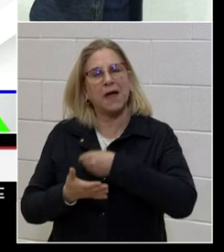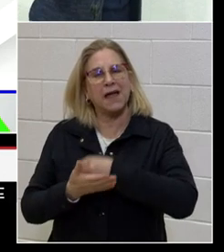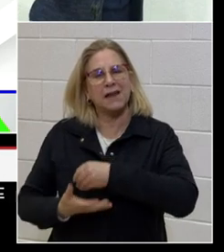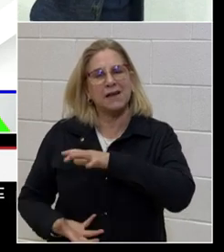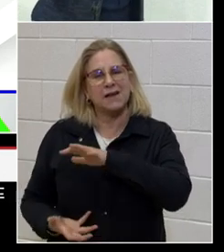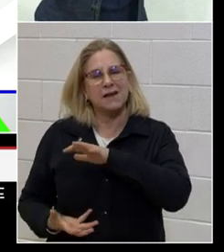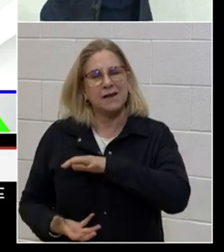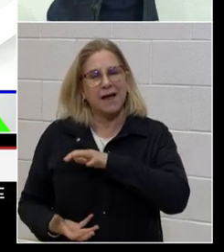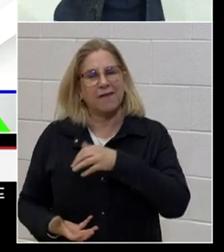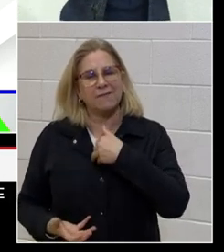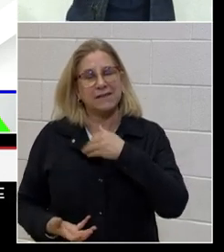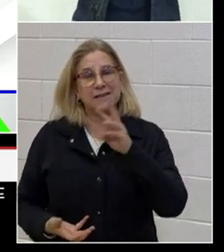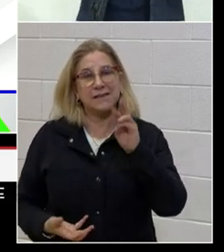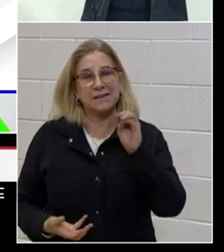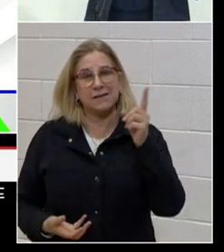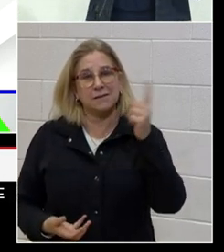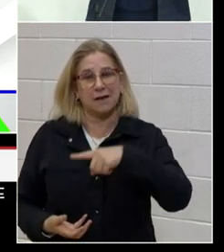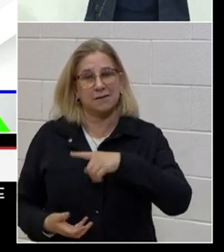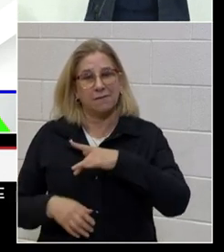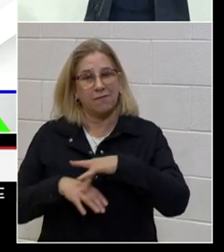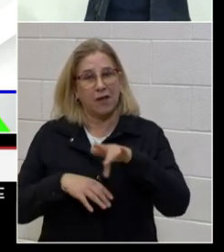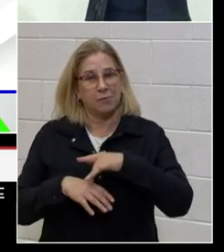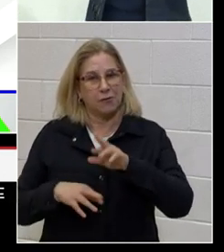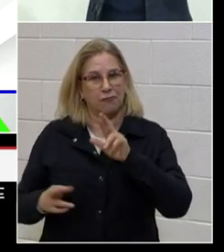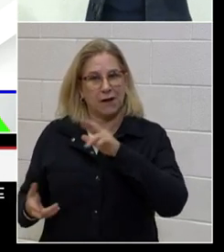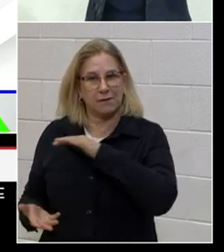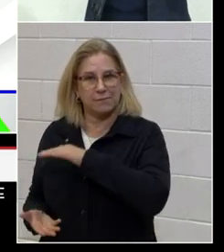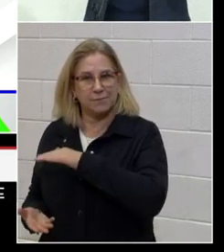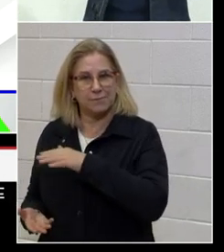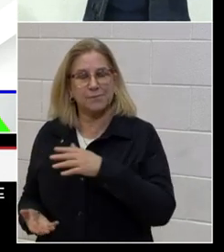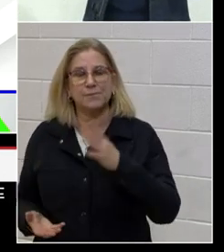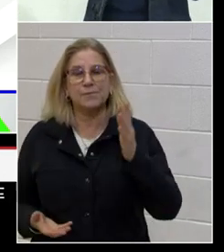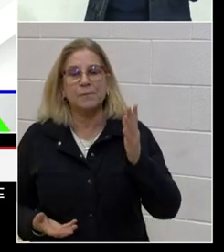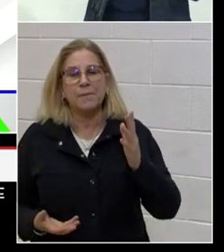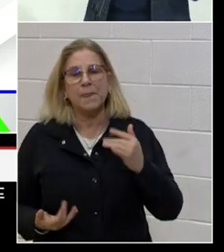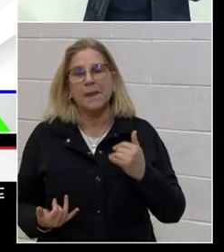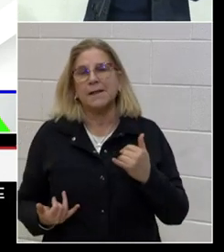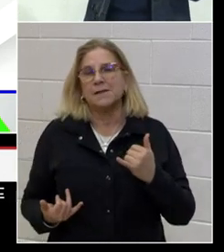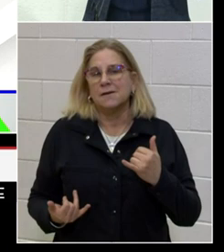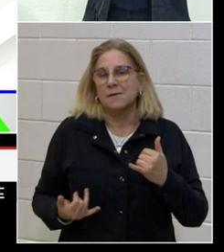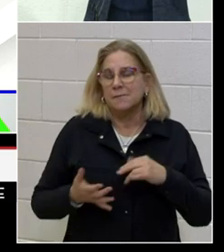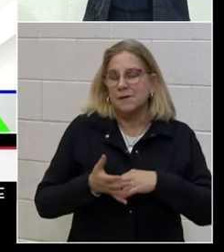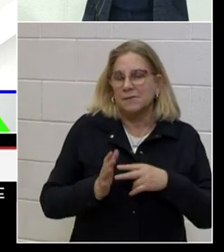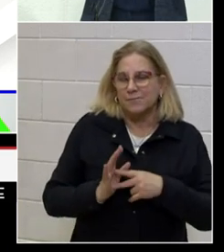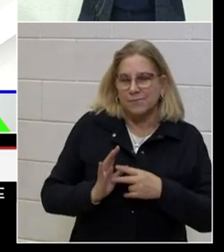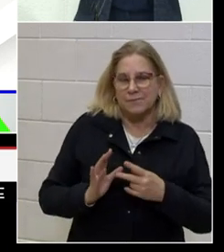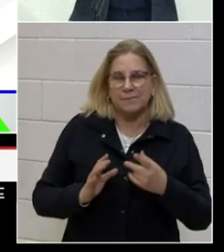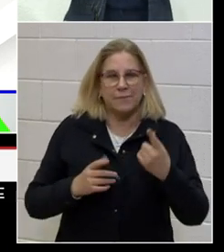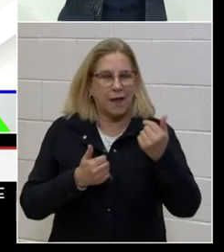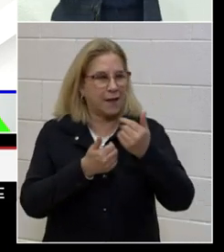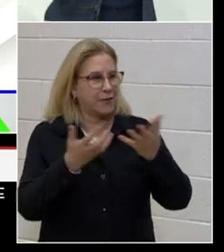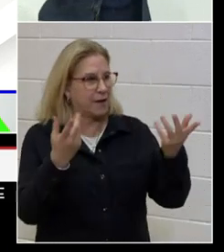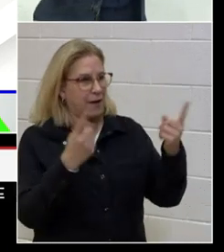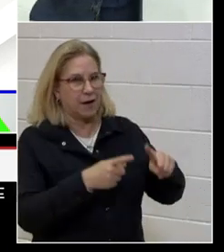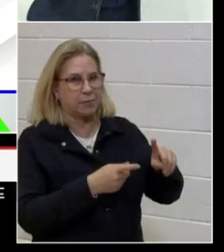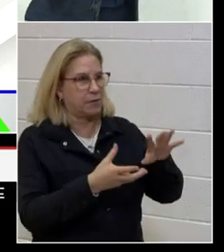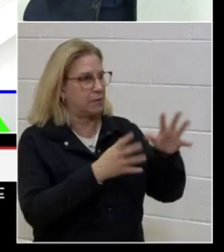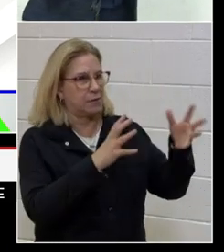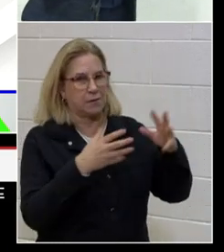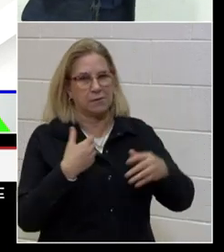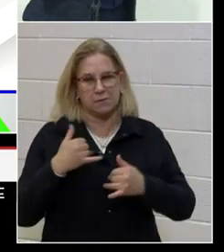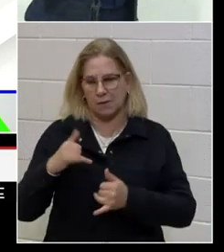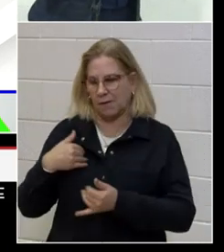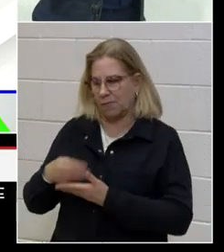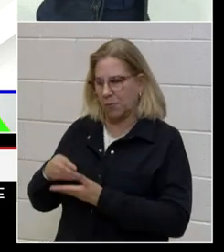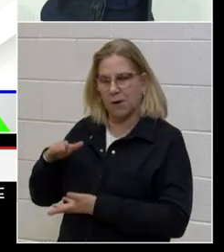our government for 60 days if something happens, if something tough happens. So it's a good government practice to have